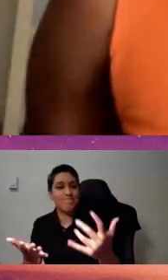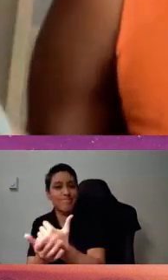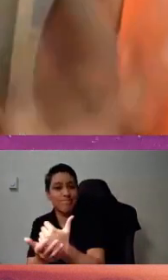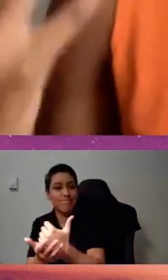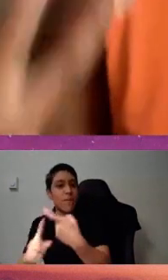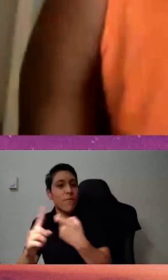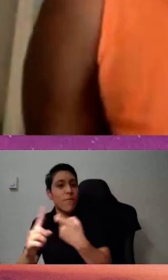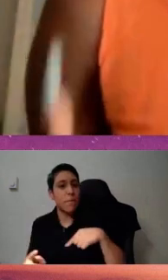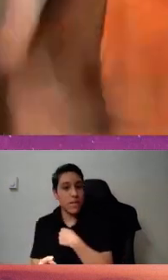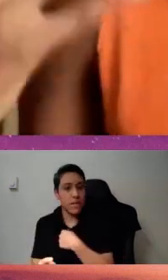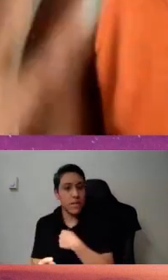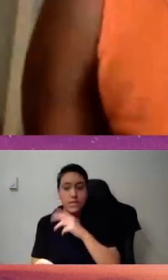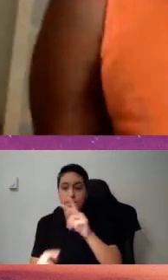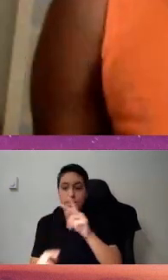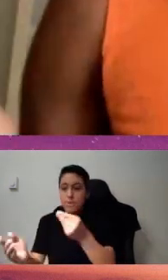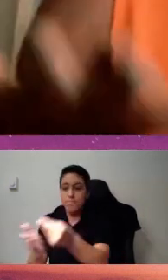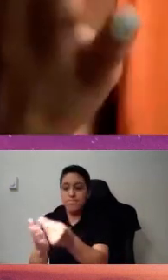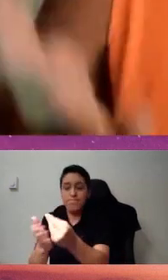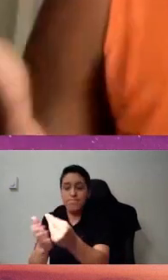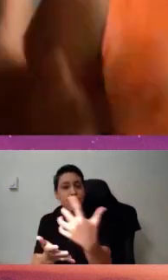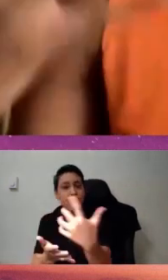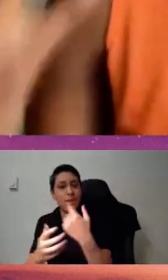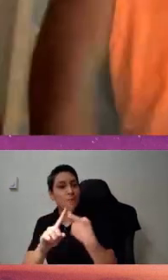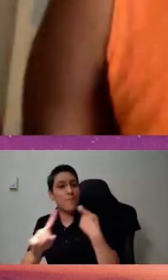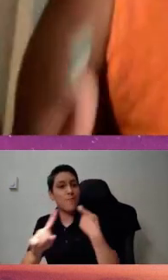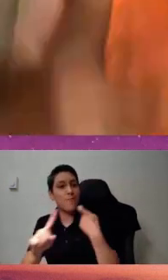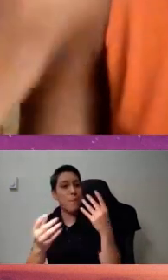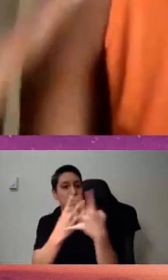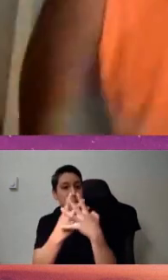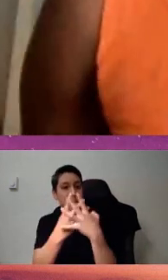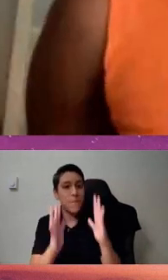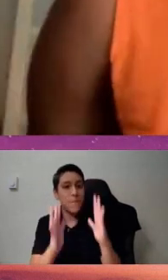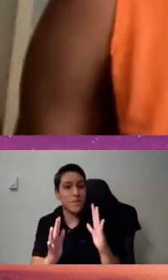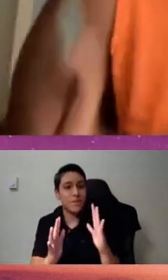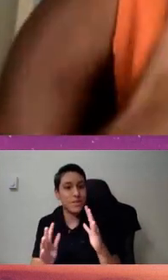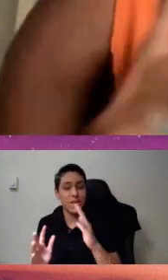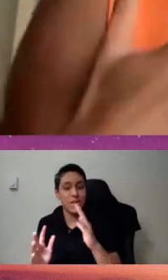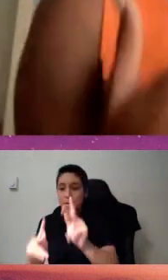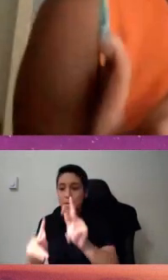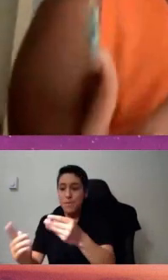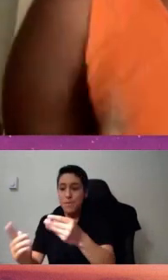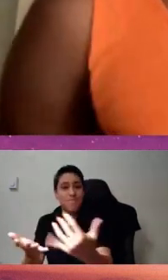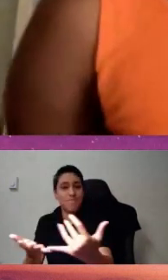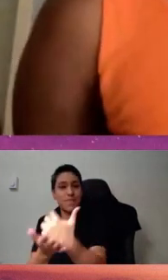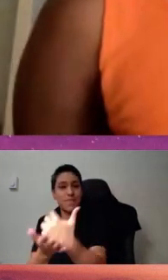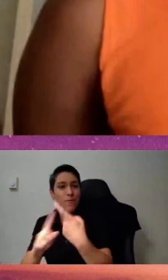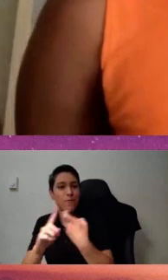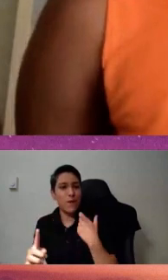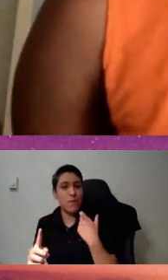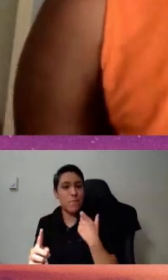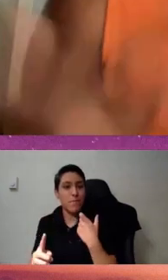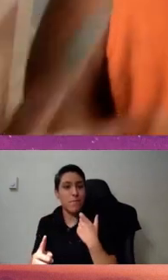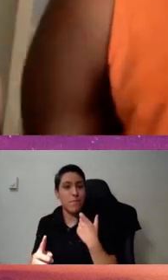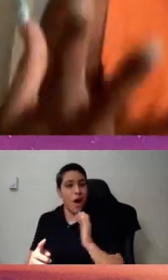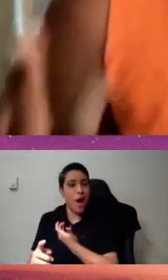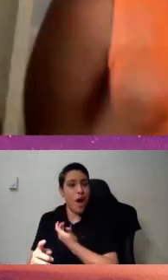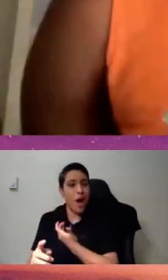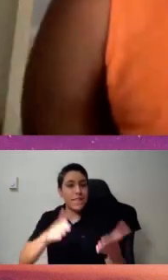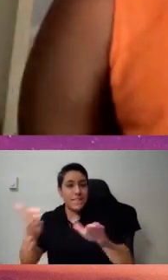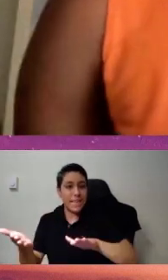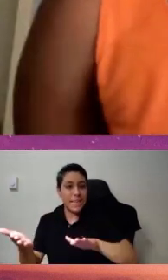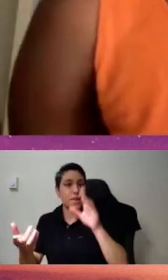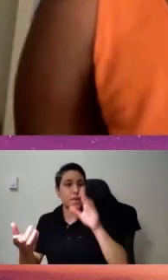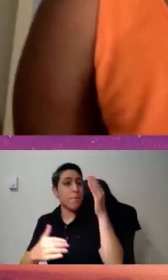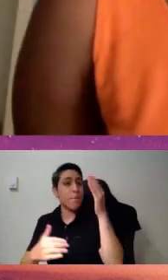prisoners. People are making money off of our death. People are making money off of our joy more than us, you know? And it's